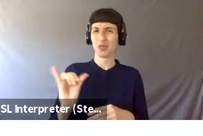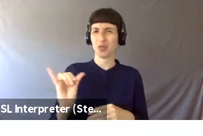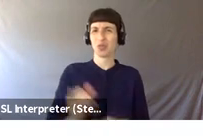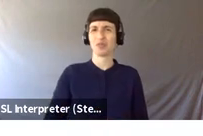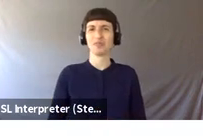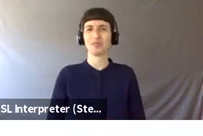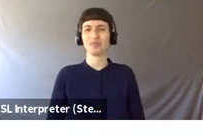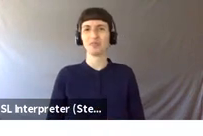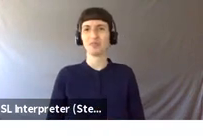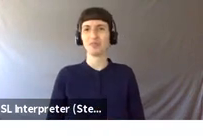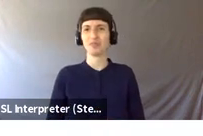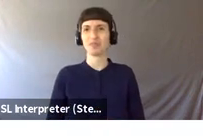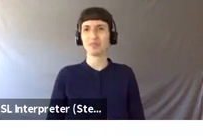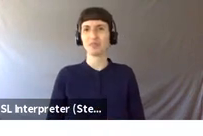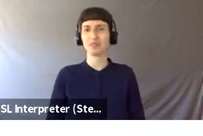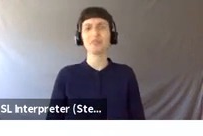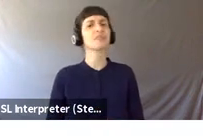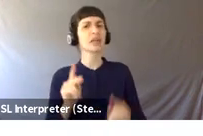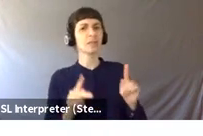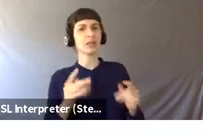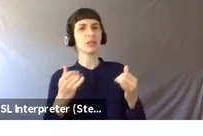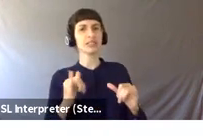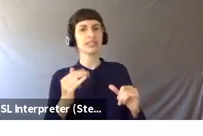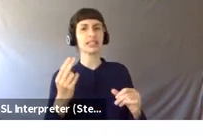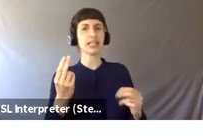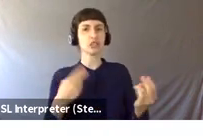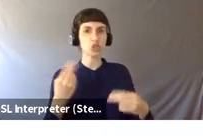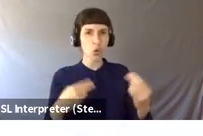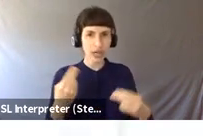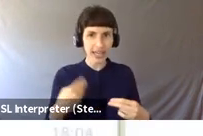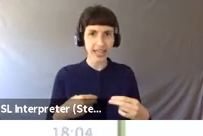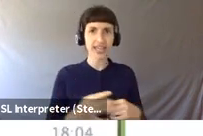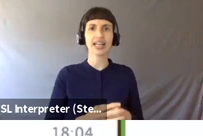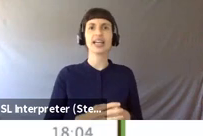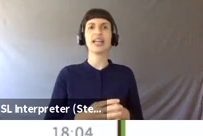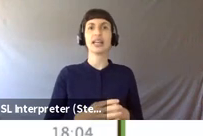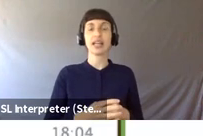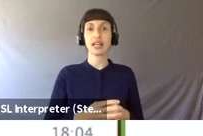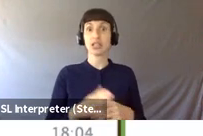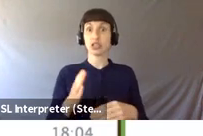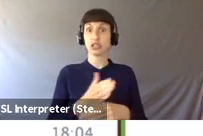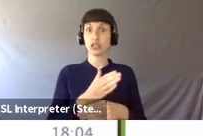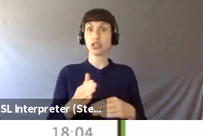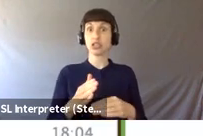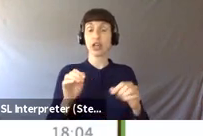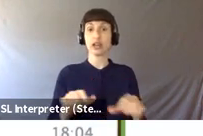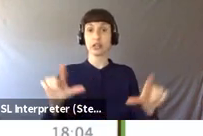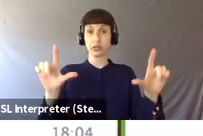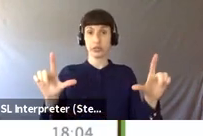All right, so it's 1 o'clock. People are still joining. You should notice on the share screen there are a few